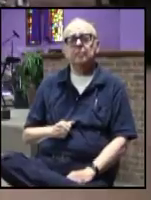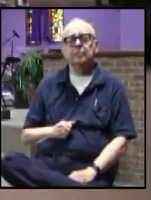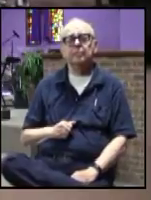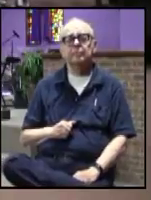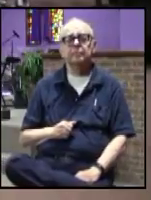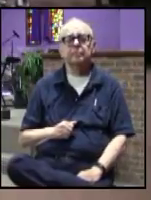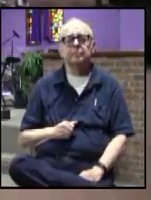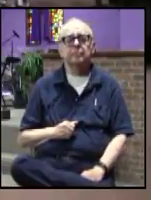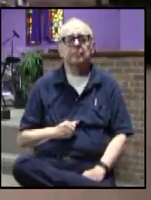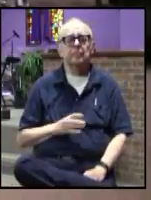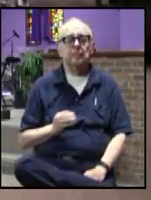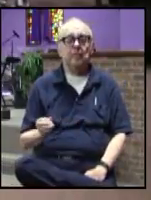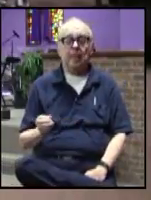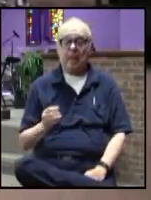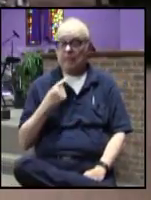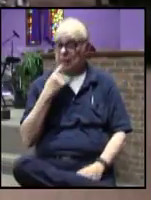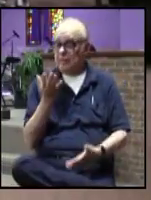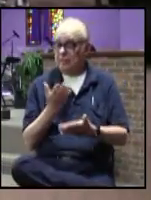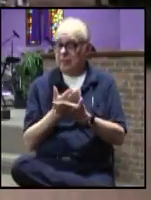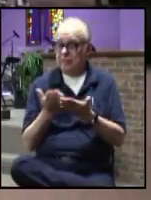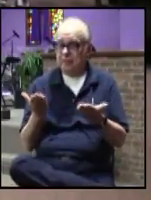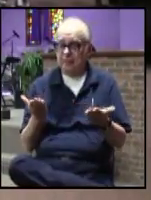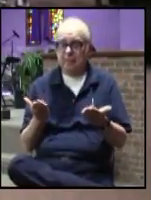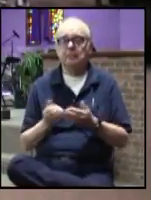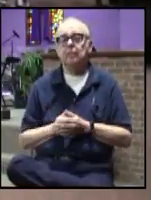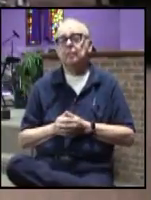And let me say this to you.